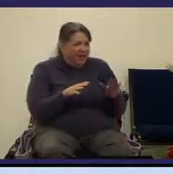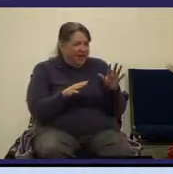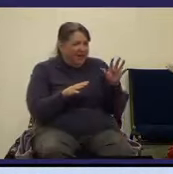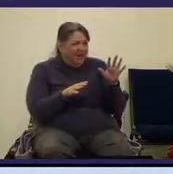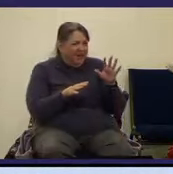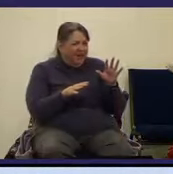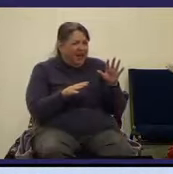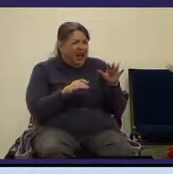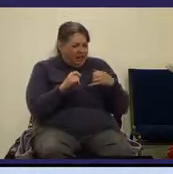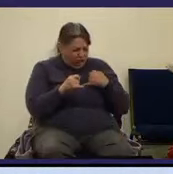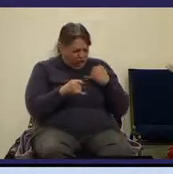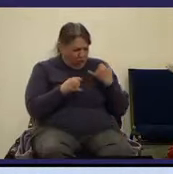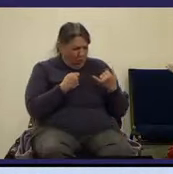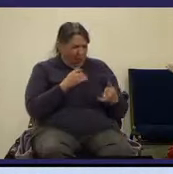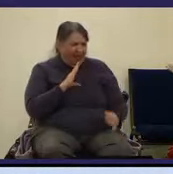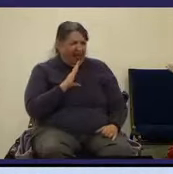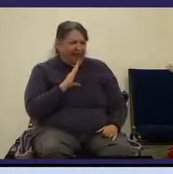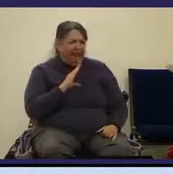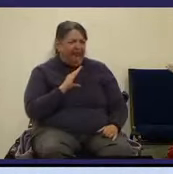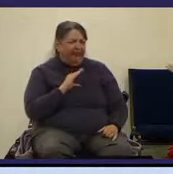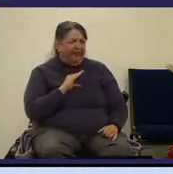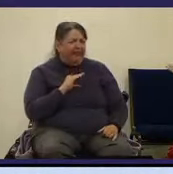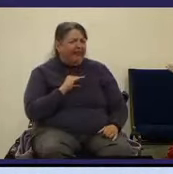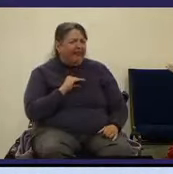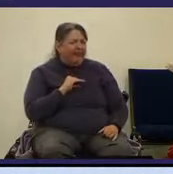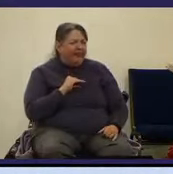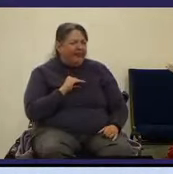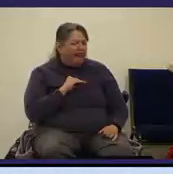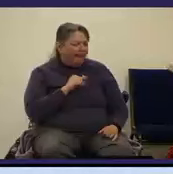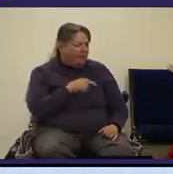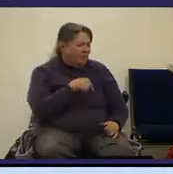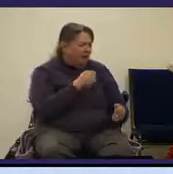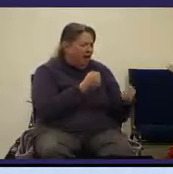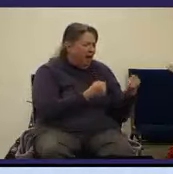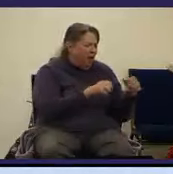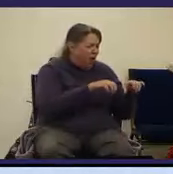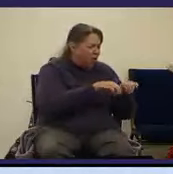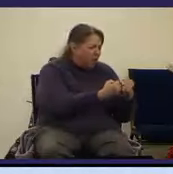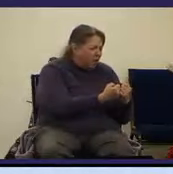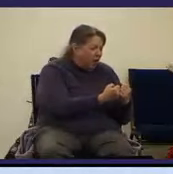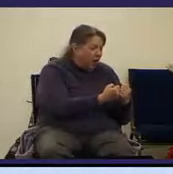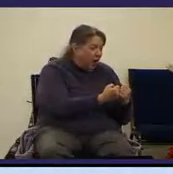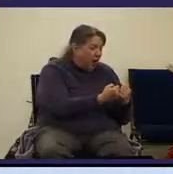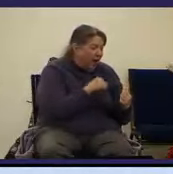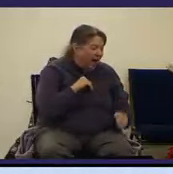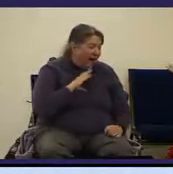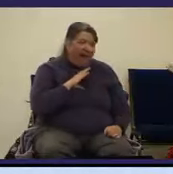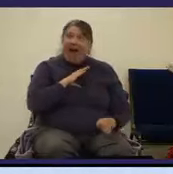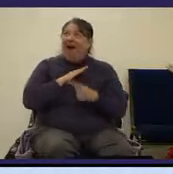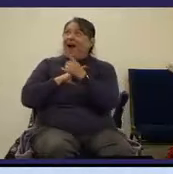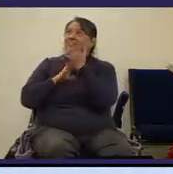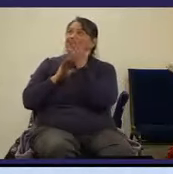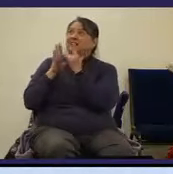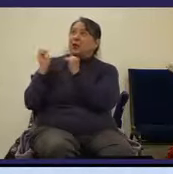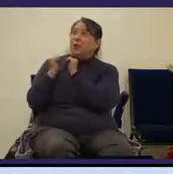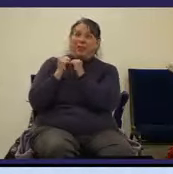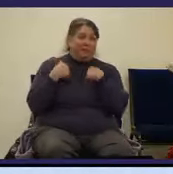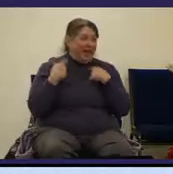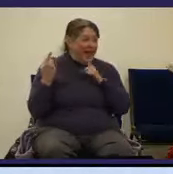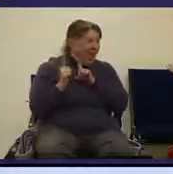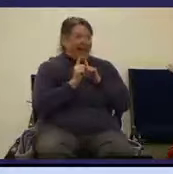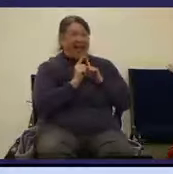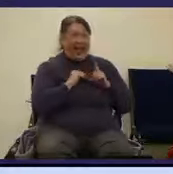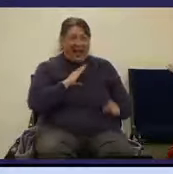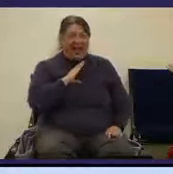The joy wasn't in that my car doesn't start. The joy was that I'm not alone and Jesus will get me through this.